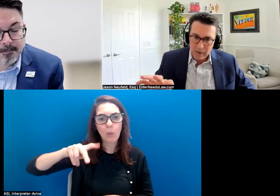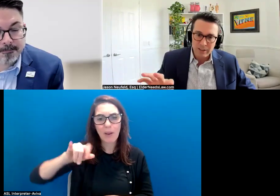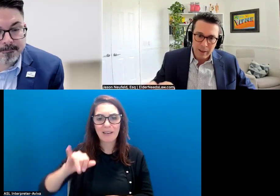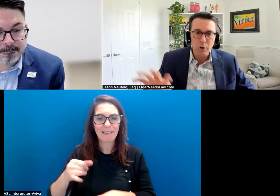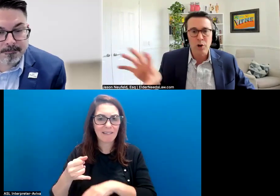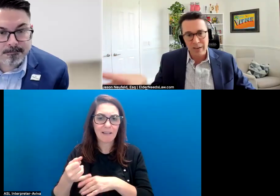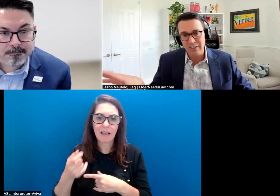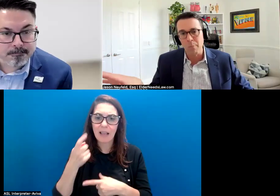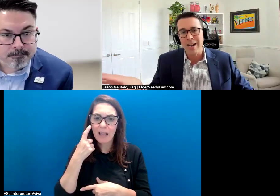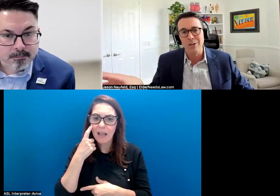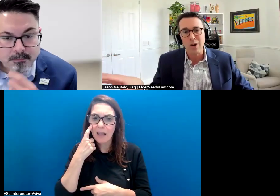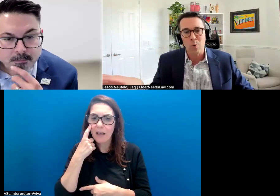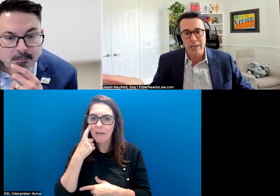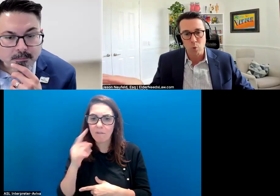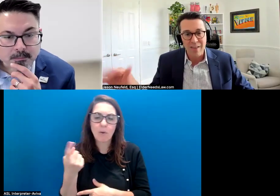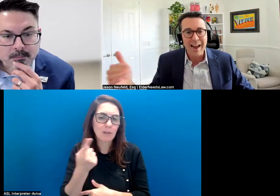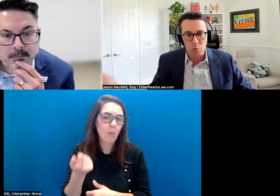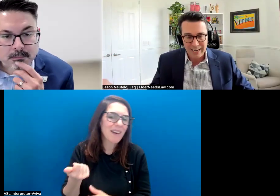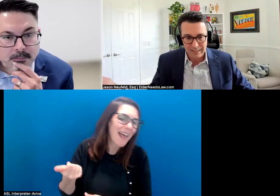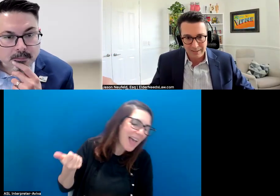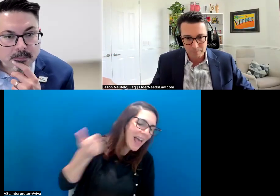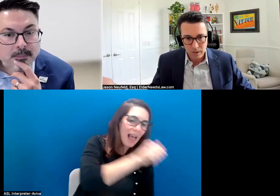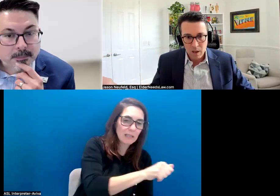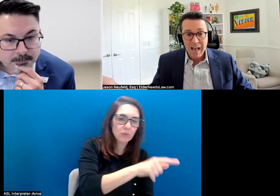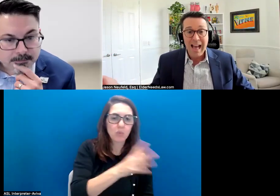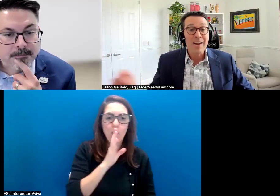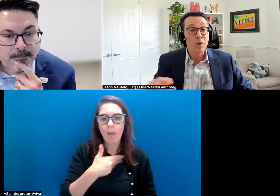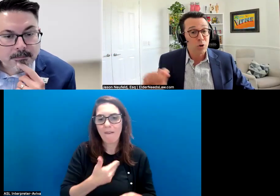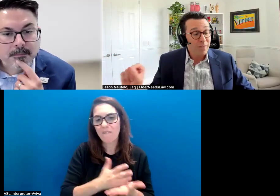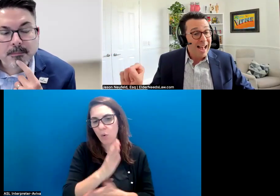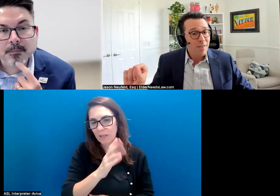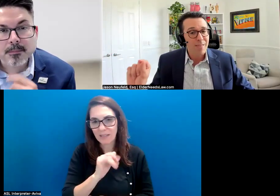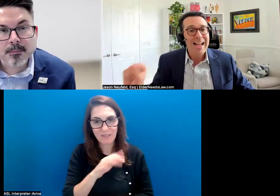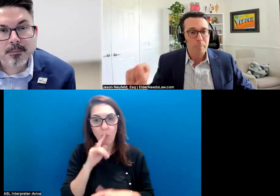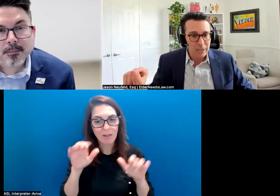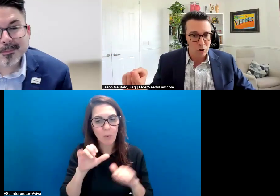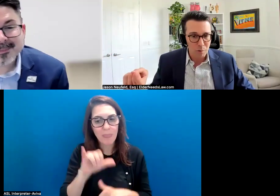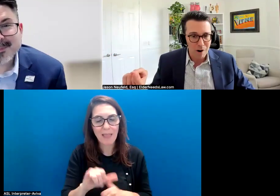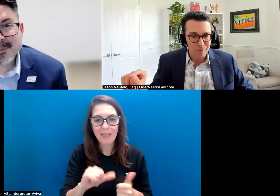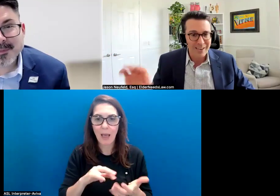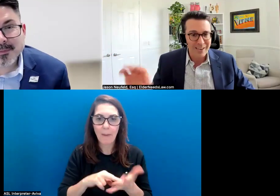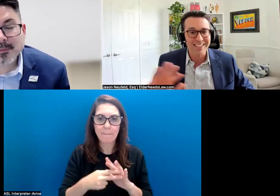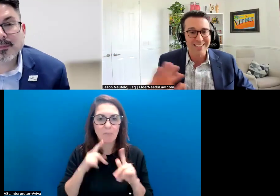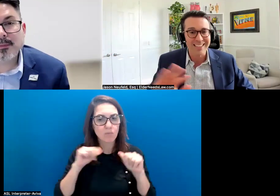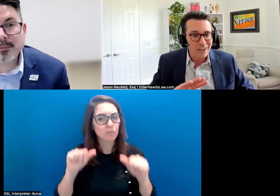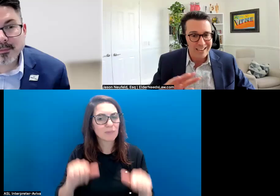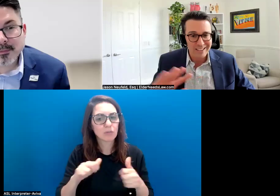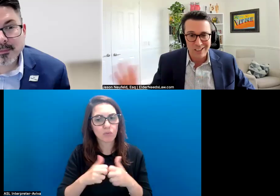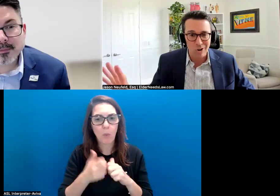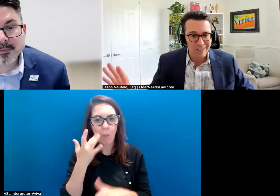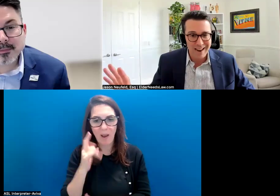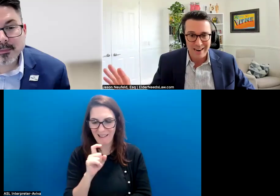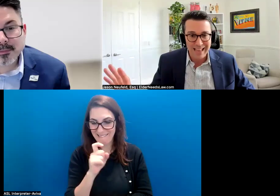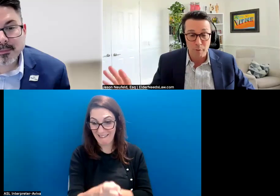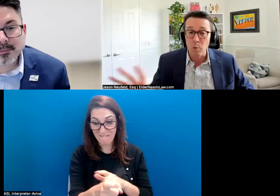You're keeping some equity, you're giving someone else equity as well. They have rights. And if you do that, that's a potential problem because gifting is